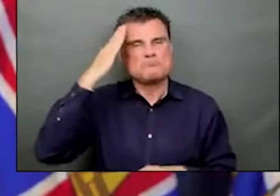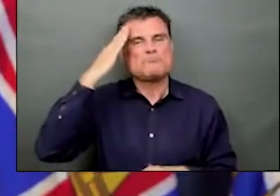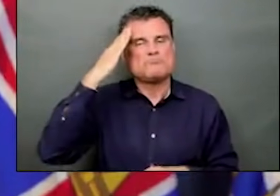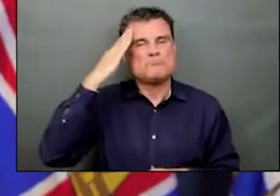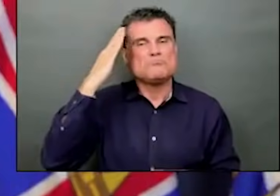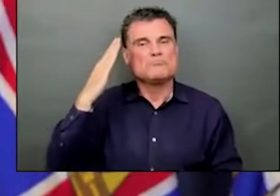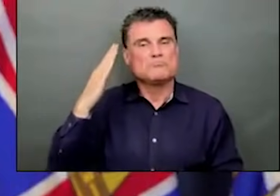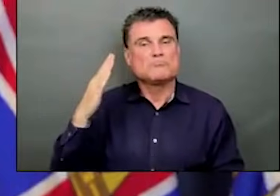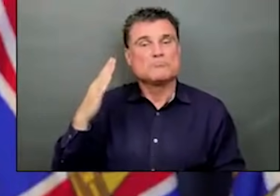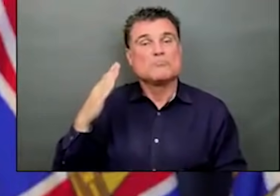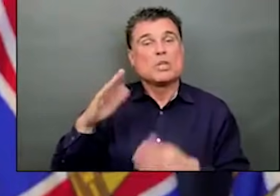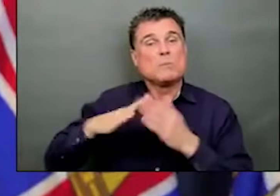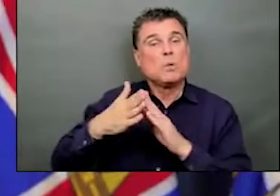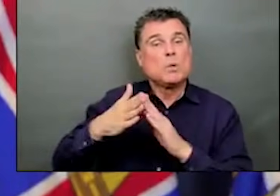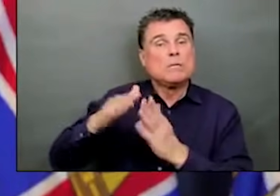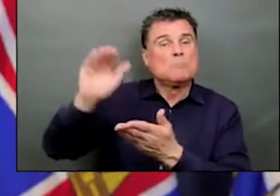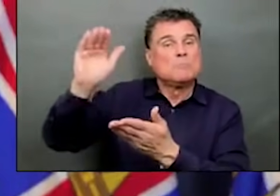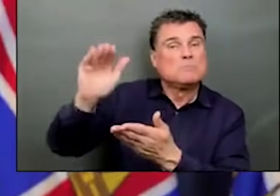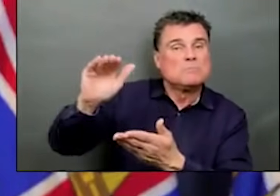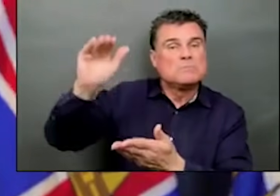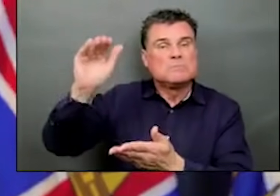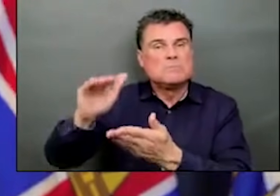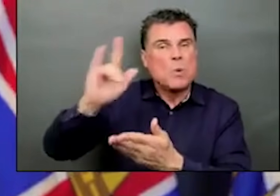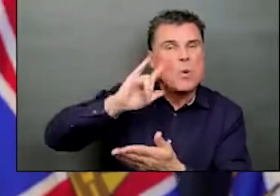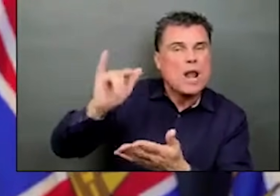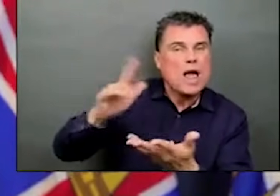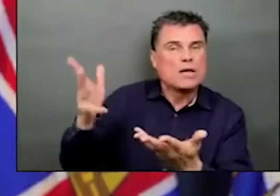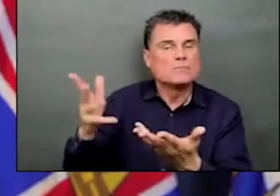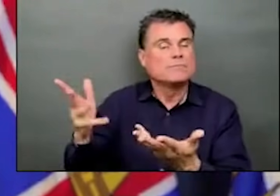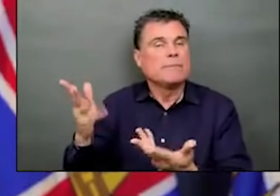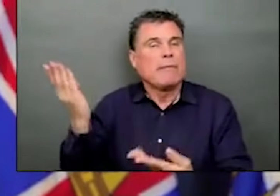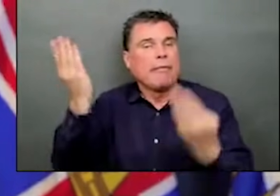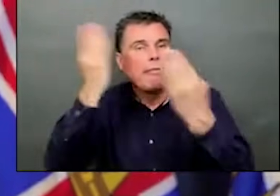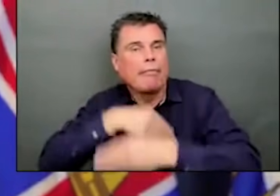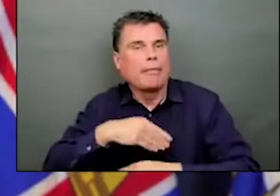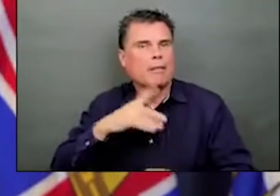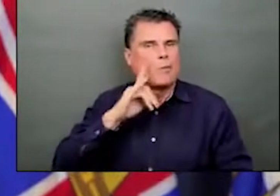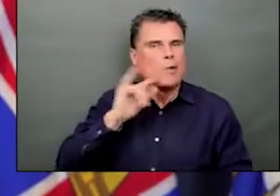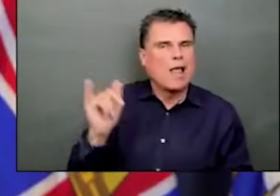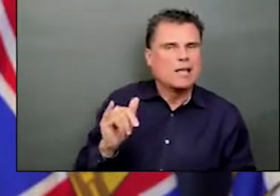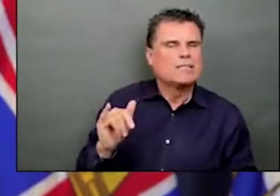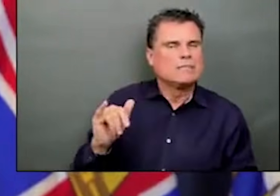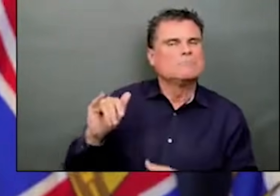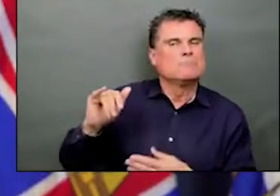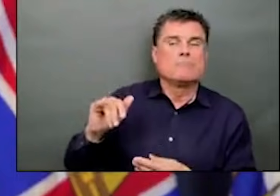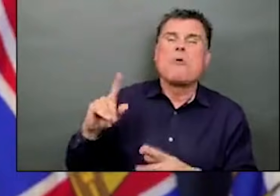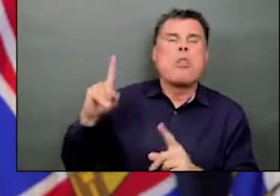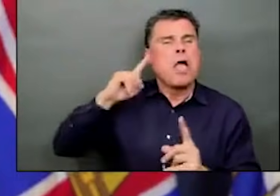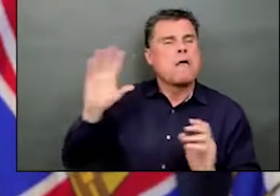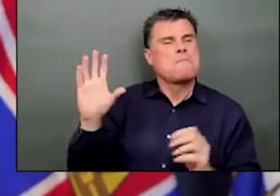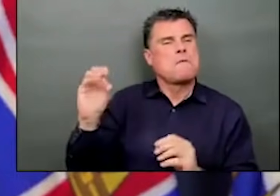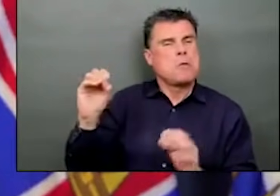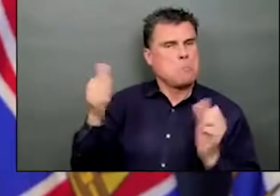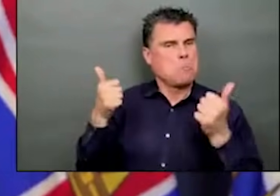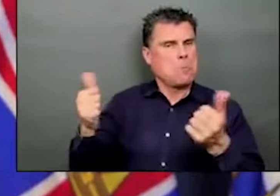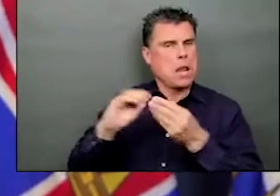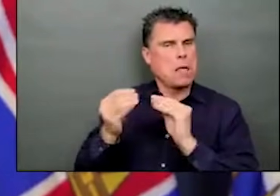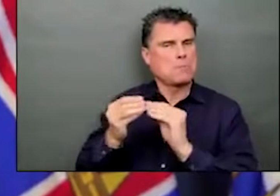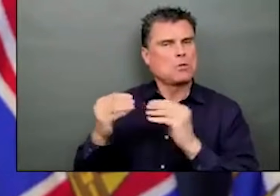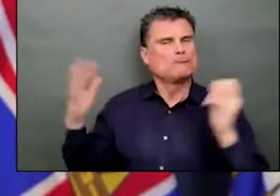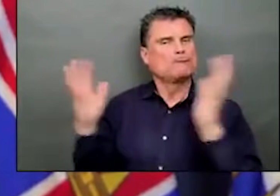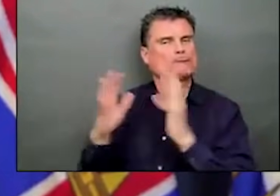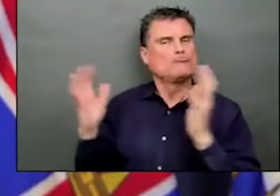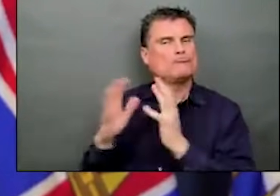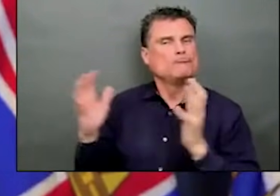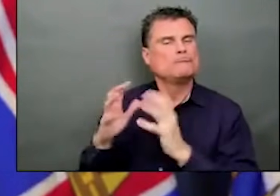risk that somebody might actually have the virus in a group of 50 was pretty low for a long time, and the fact that we could